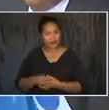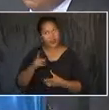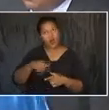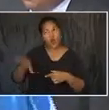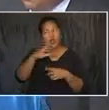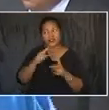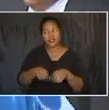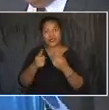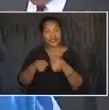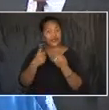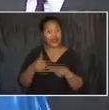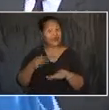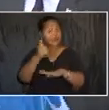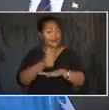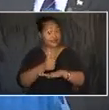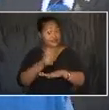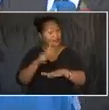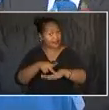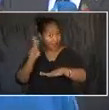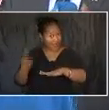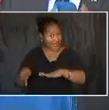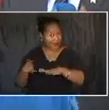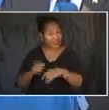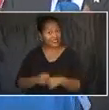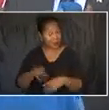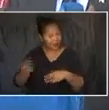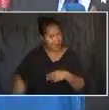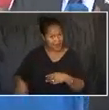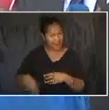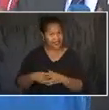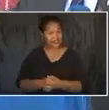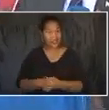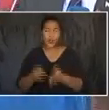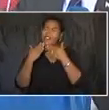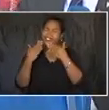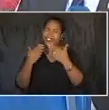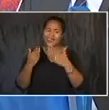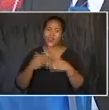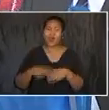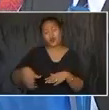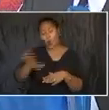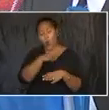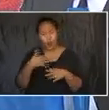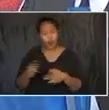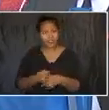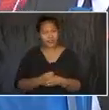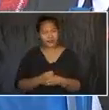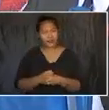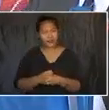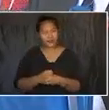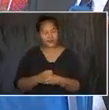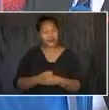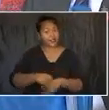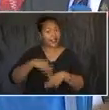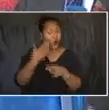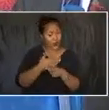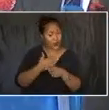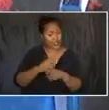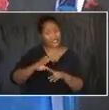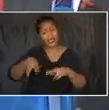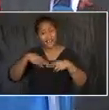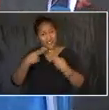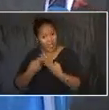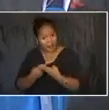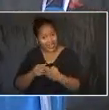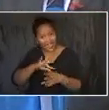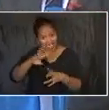bosiado nda bawa di bina lebu ni na biu toko boka tiki-tiki na be buba leso boka songo